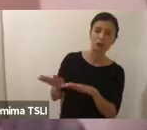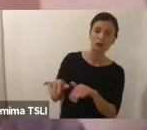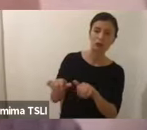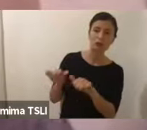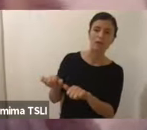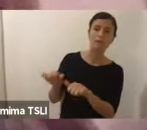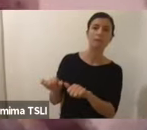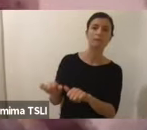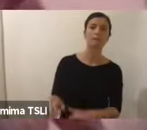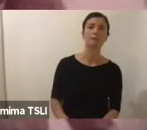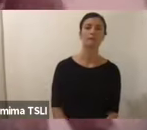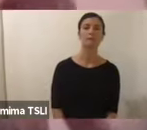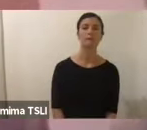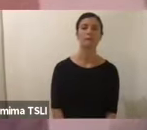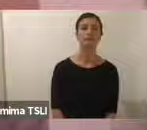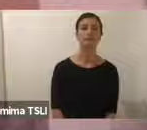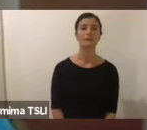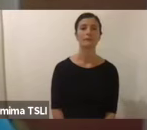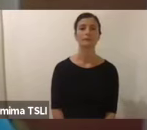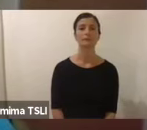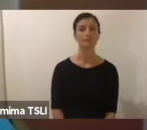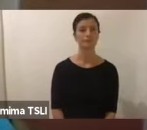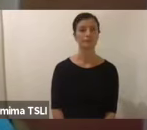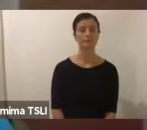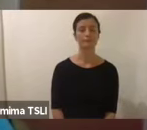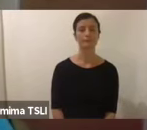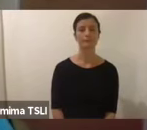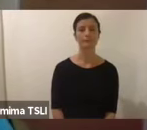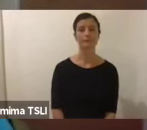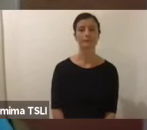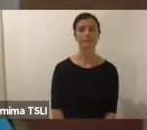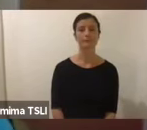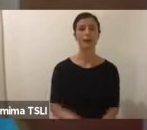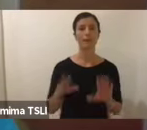yeah um pause